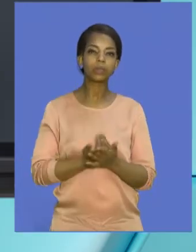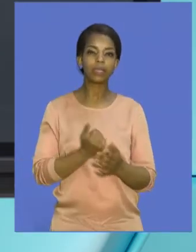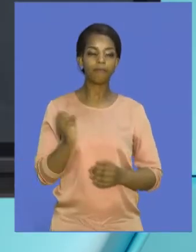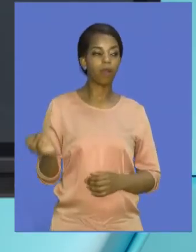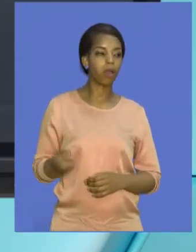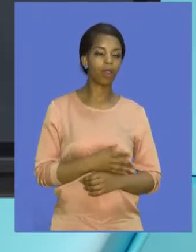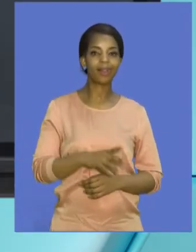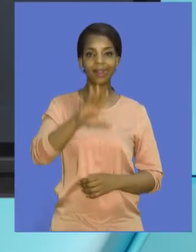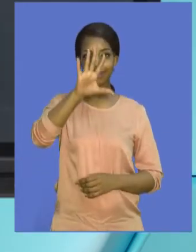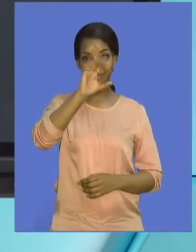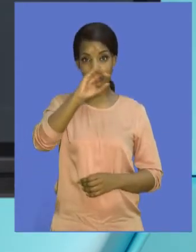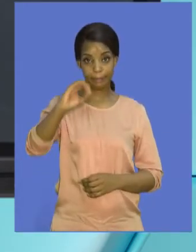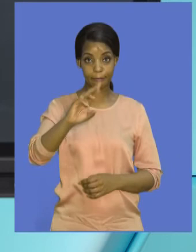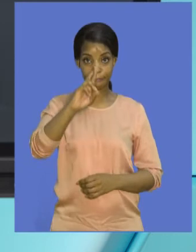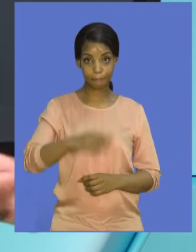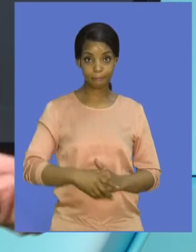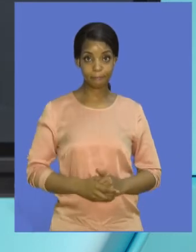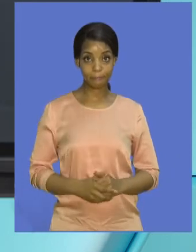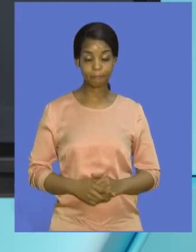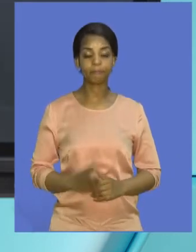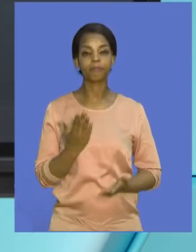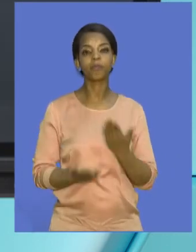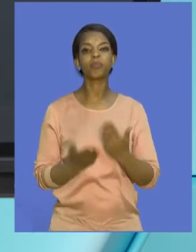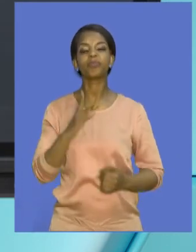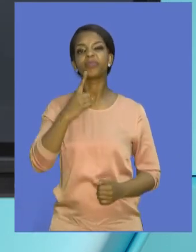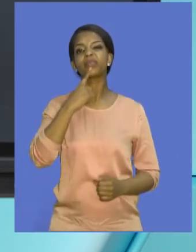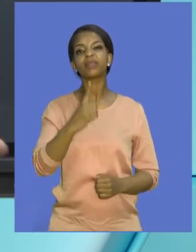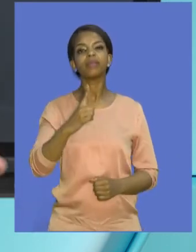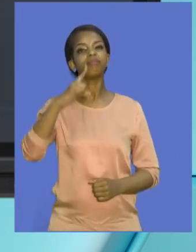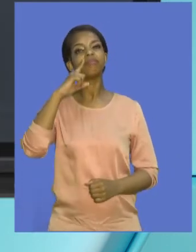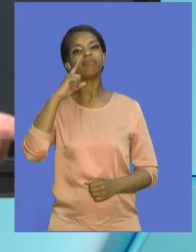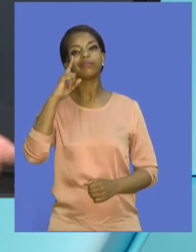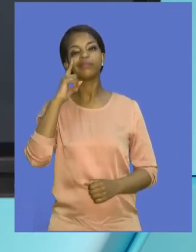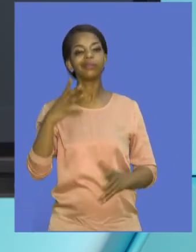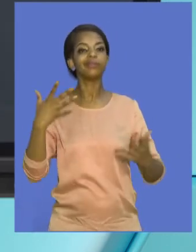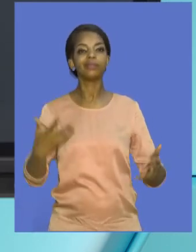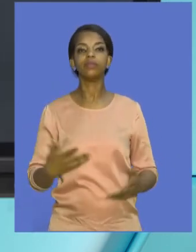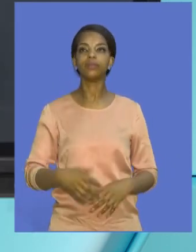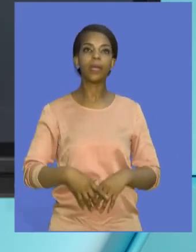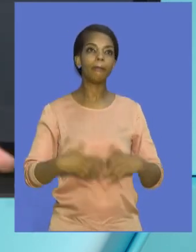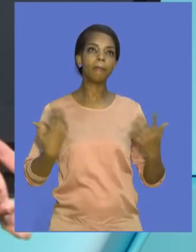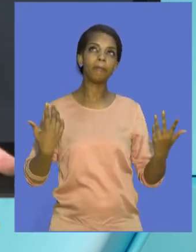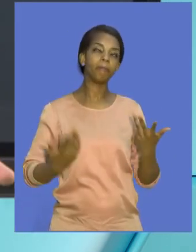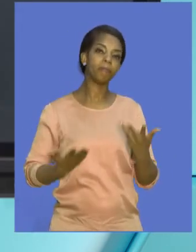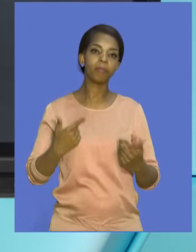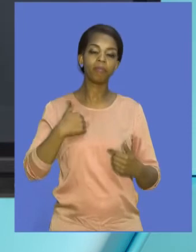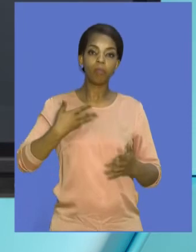say, let me look at, I want to buy a console, right? Or I want to buy myself a cell phone so that you can